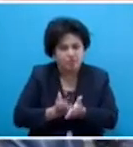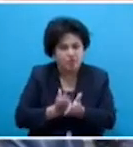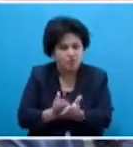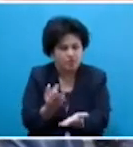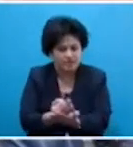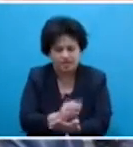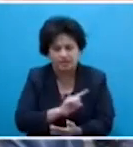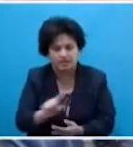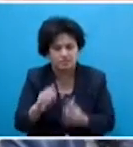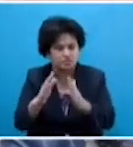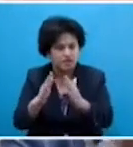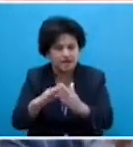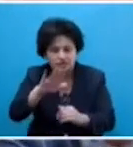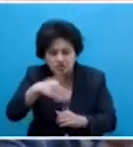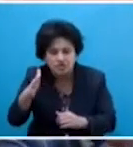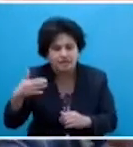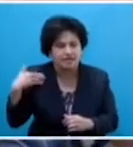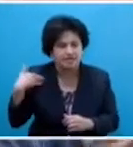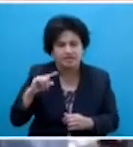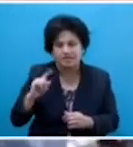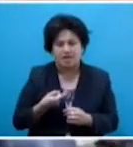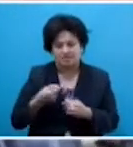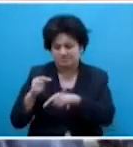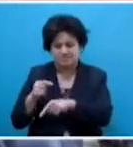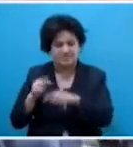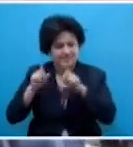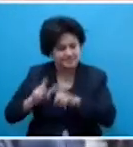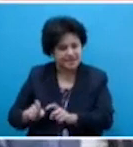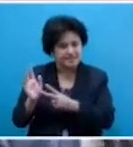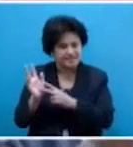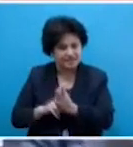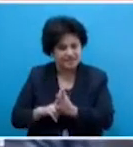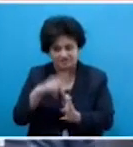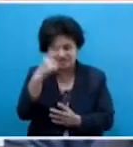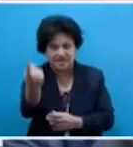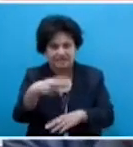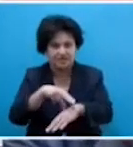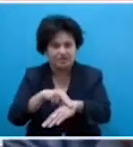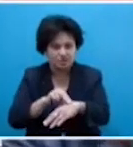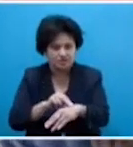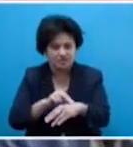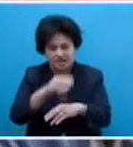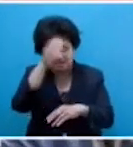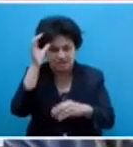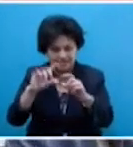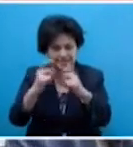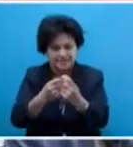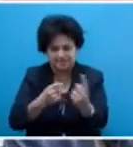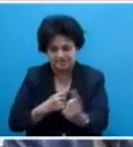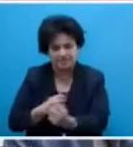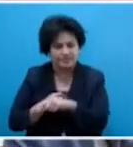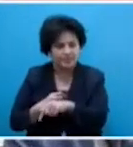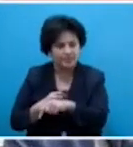officers to deliver life-saving services directly where they reside. Thanks to the